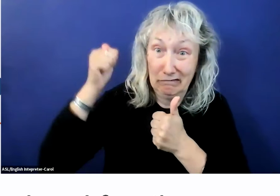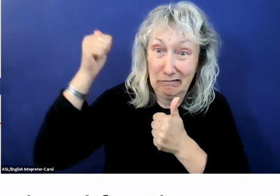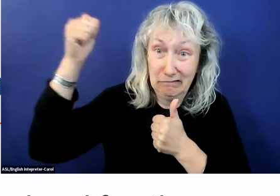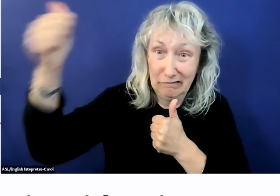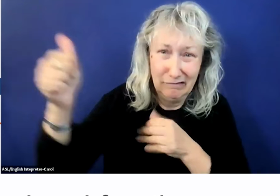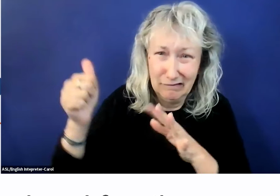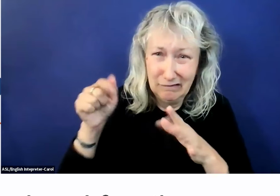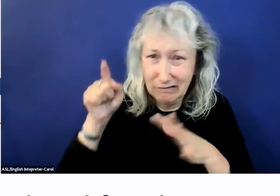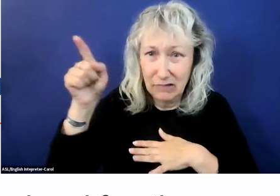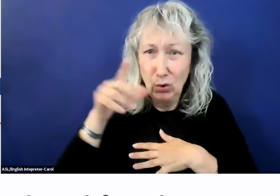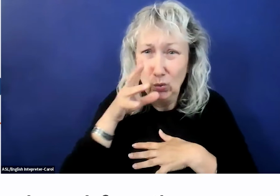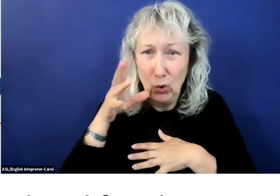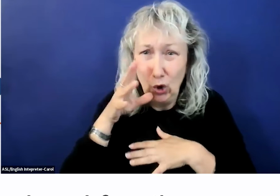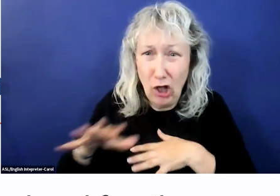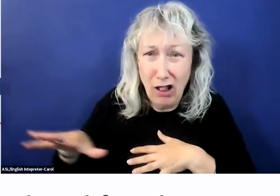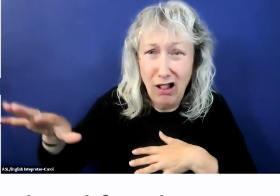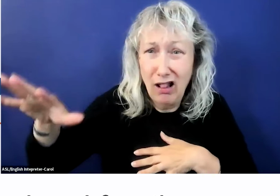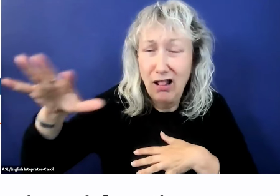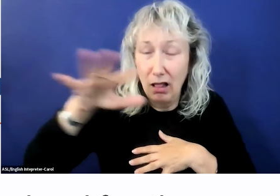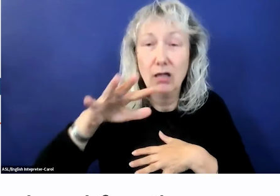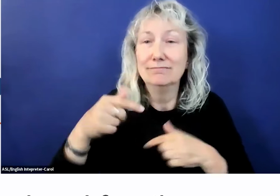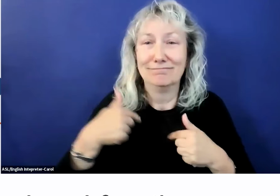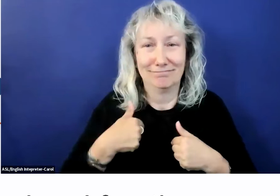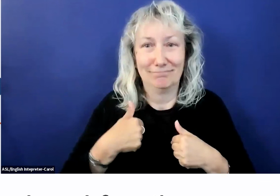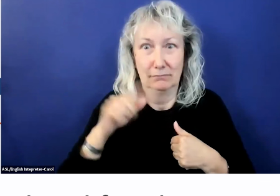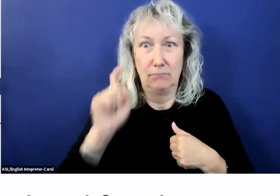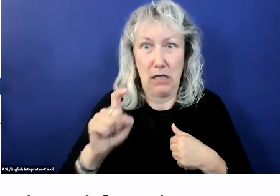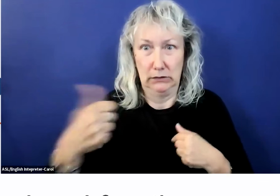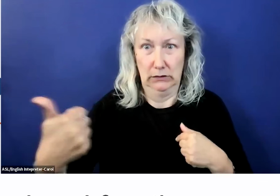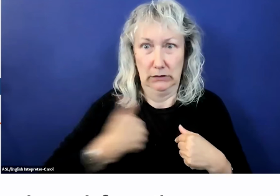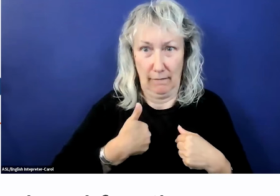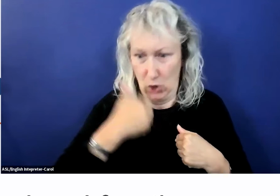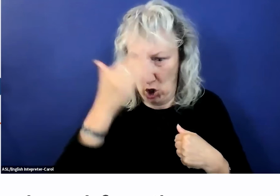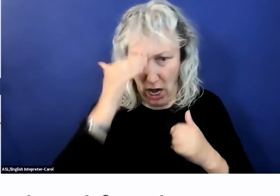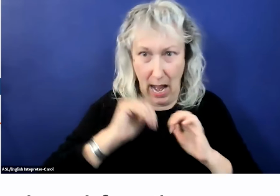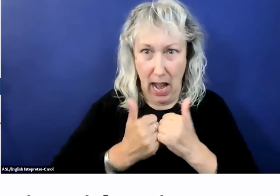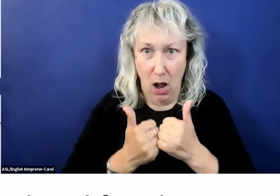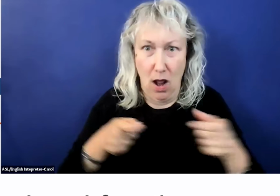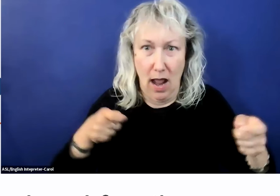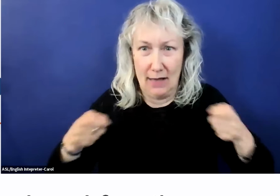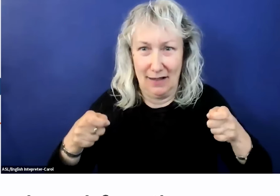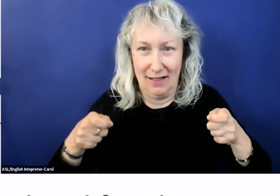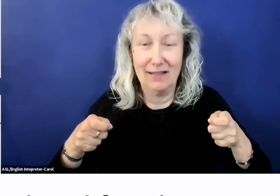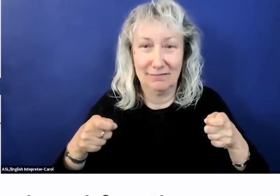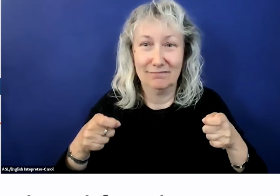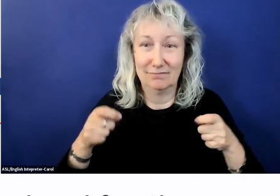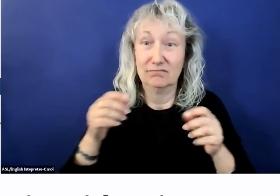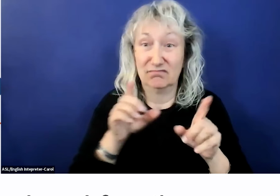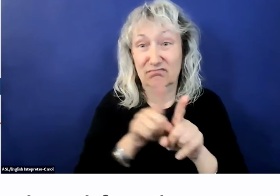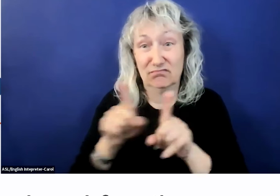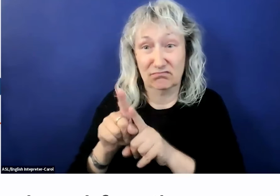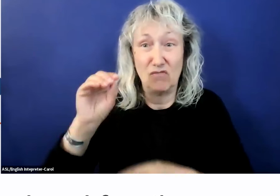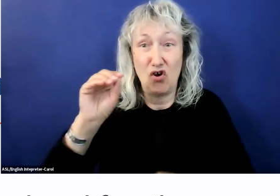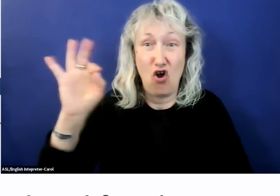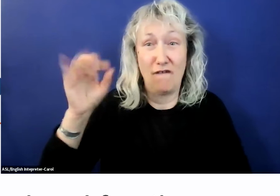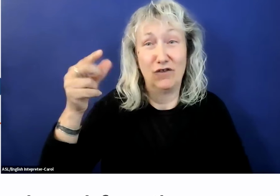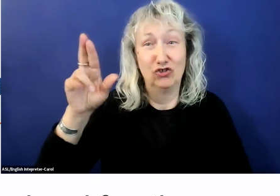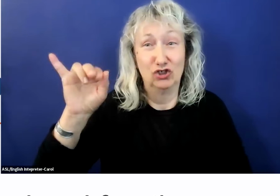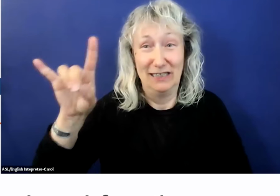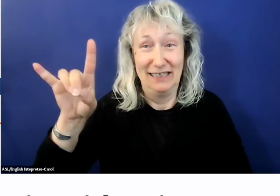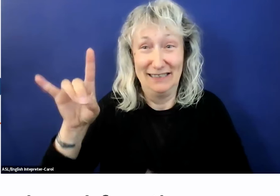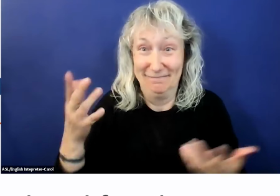we have prepared by being fully off-grid. You likely don't live in an environment quite like this, but there's plenty of